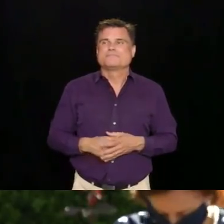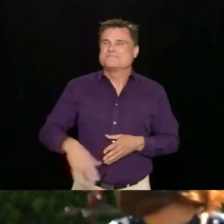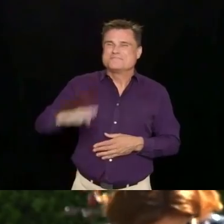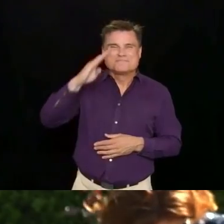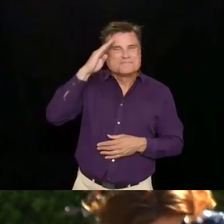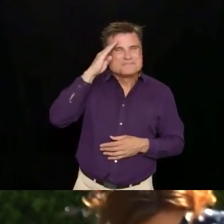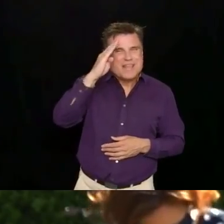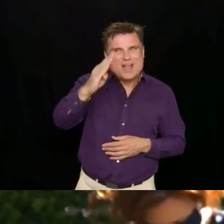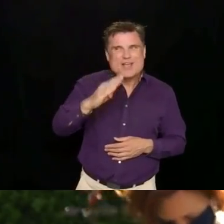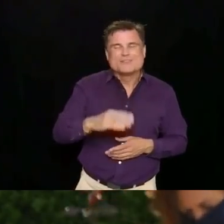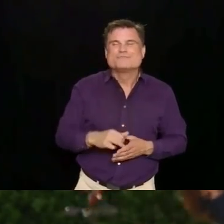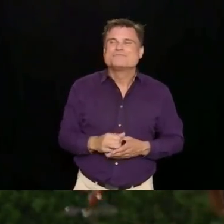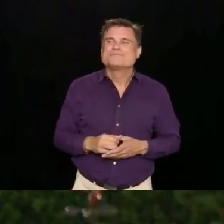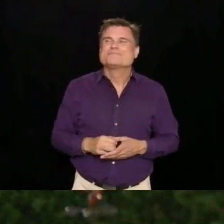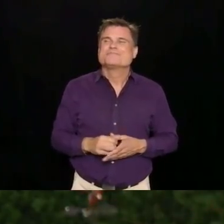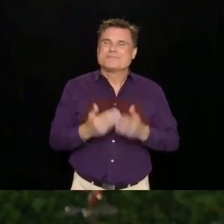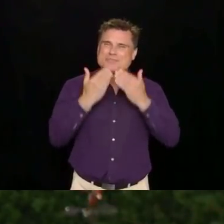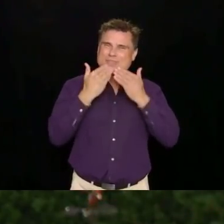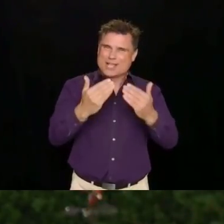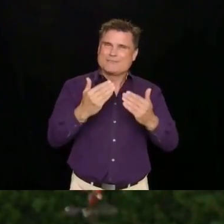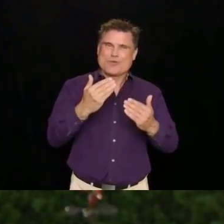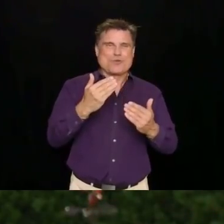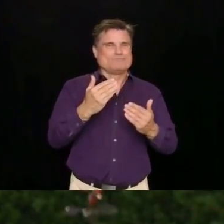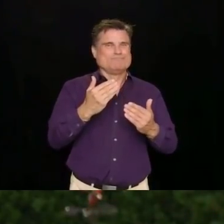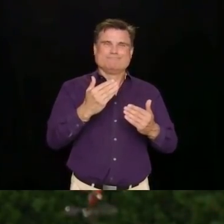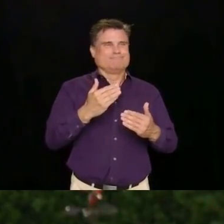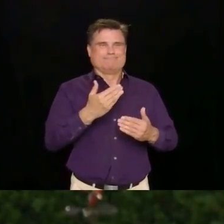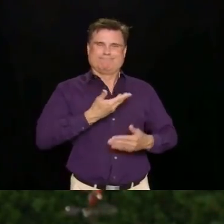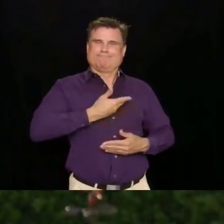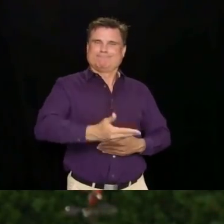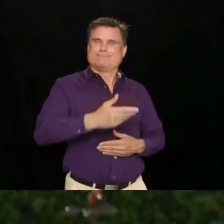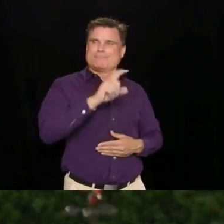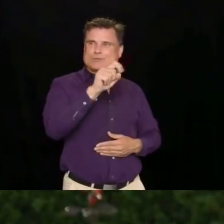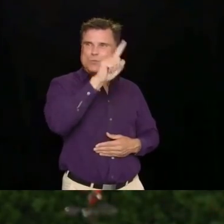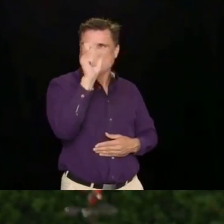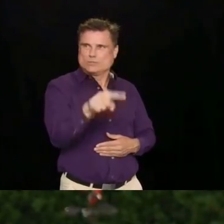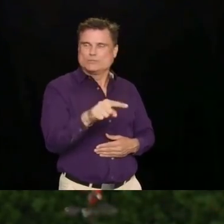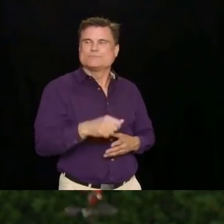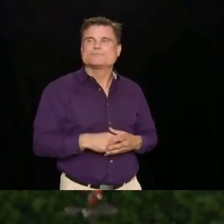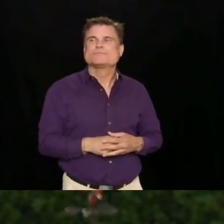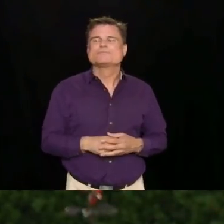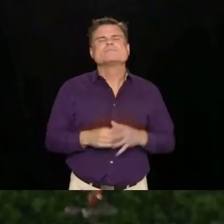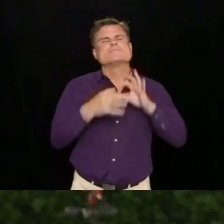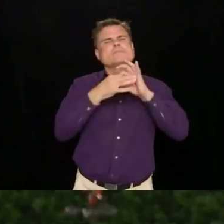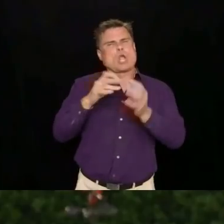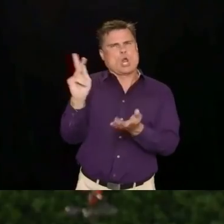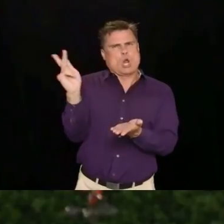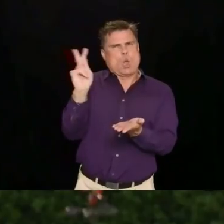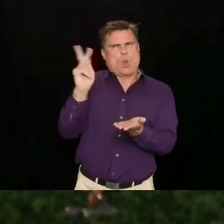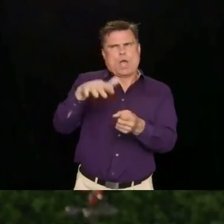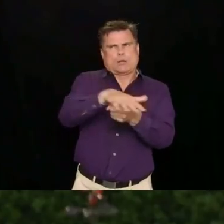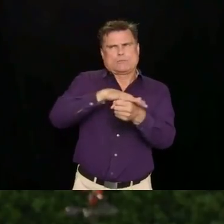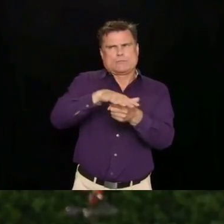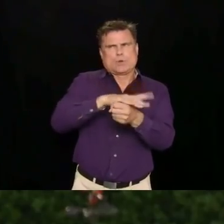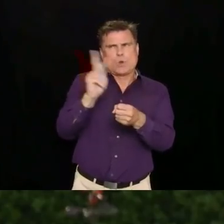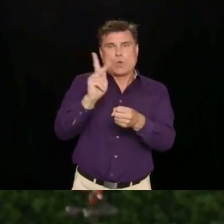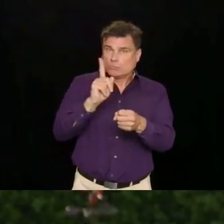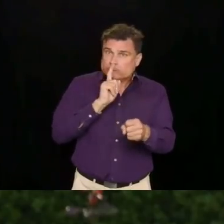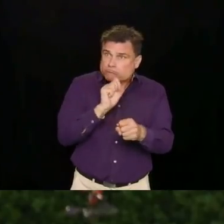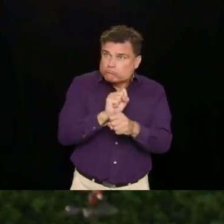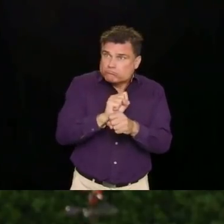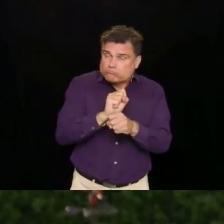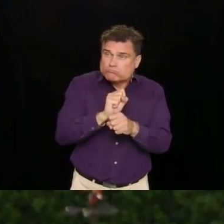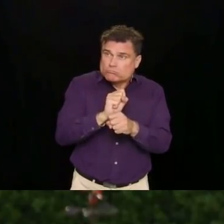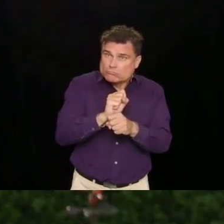Hi, Minister Dix. Thanks for taking my question. I just want to ask you for an update on the Kelowna situation. Is it true that this